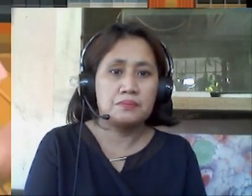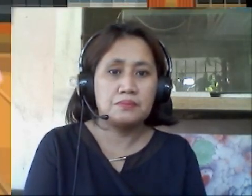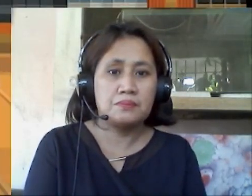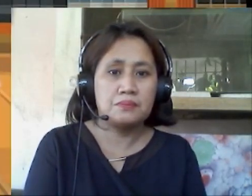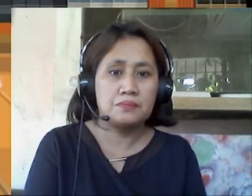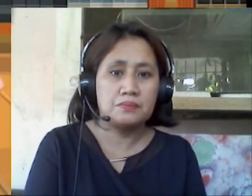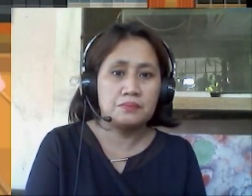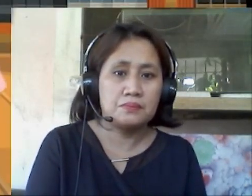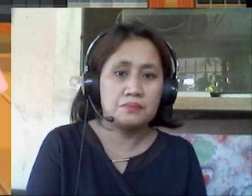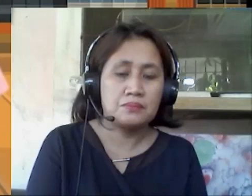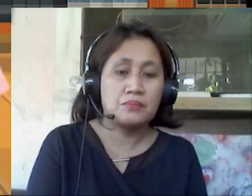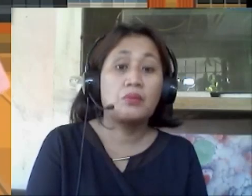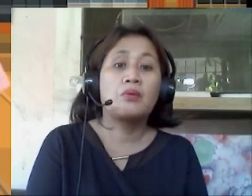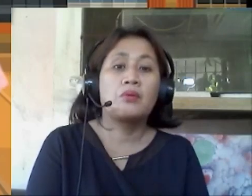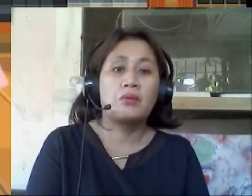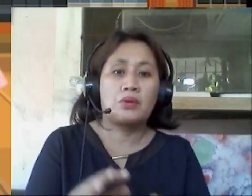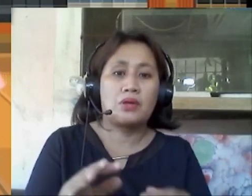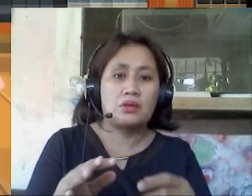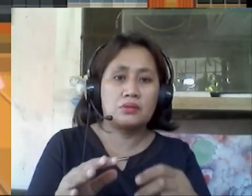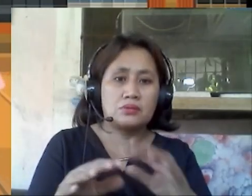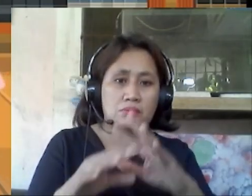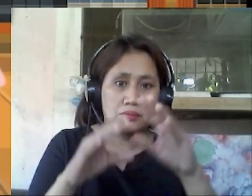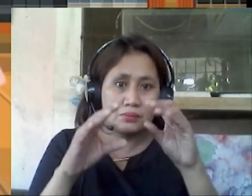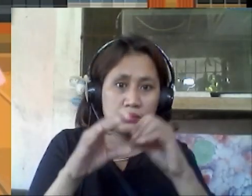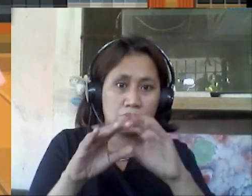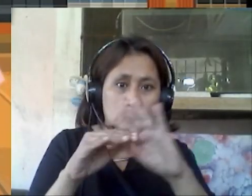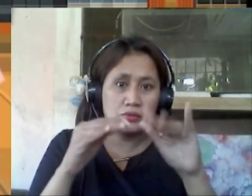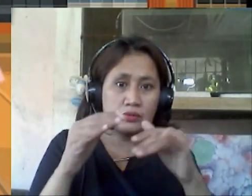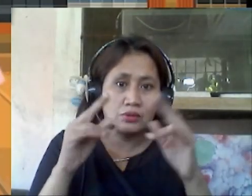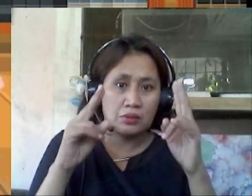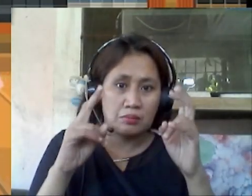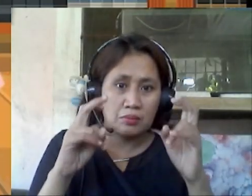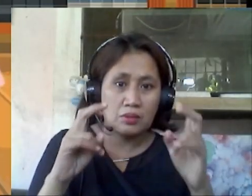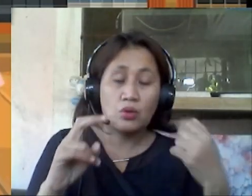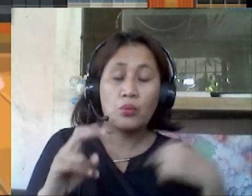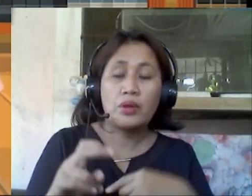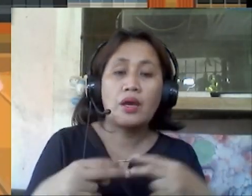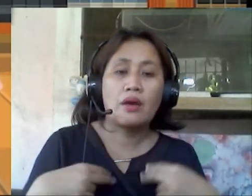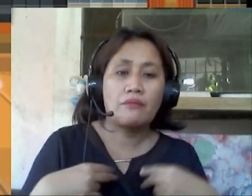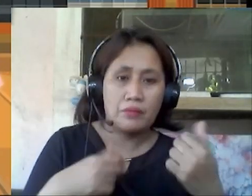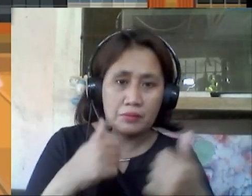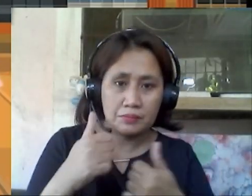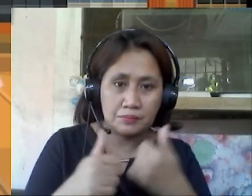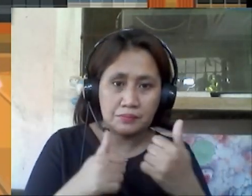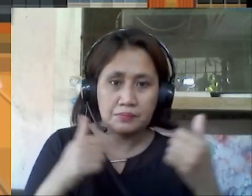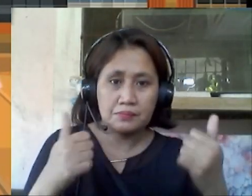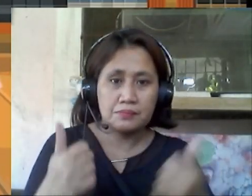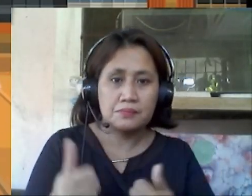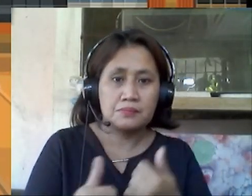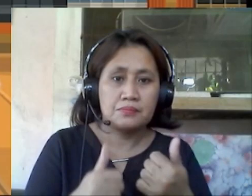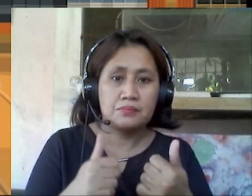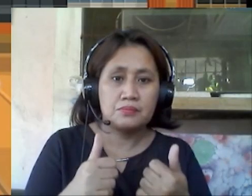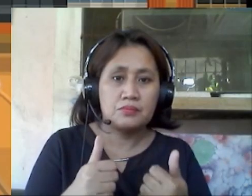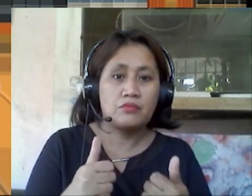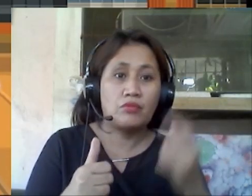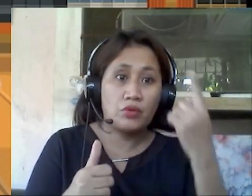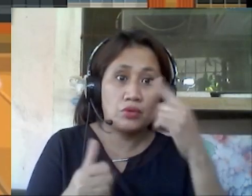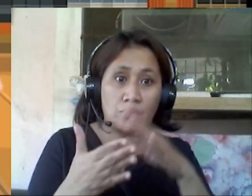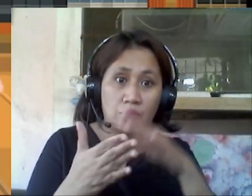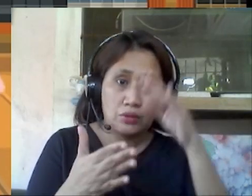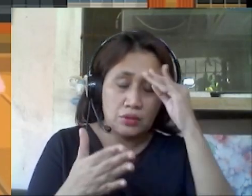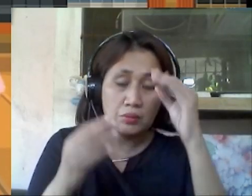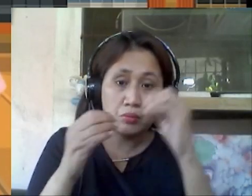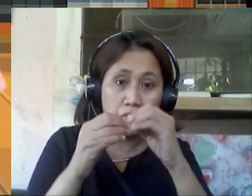To solidify your understanding and skills of the topic, let us have an activity that will enrich your mastery of the lesson in writing